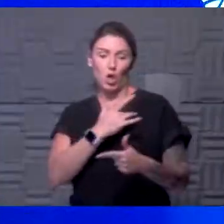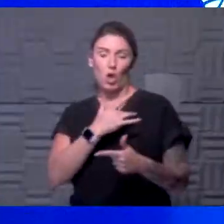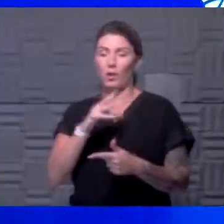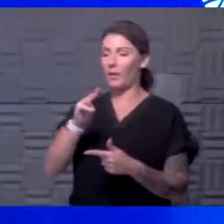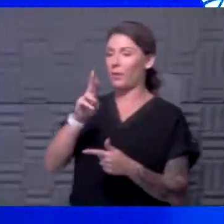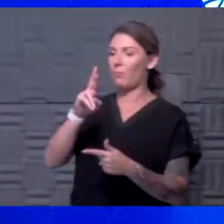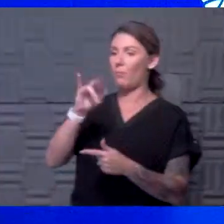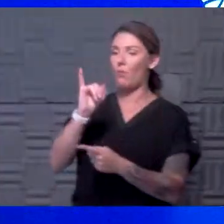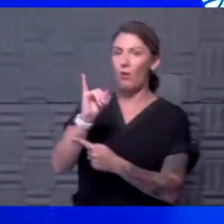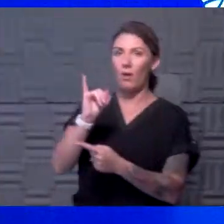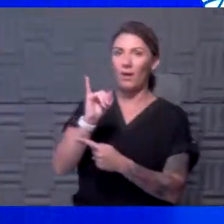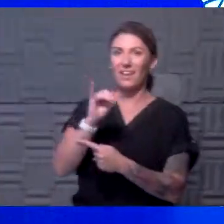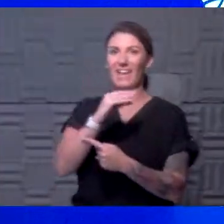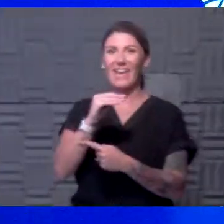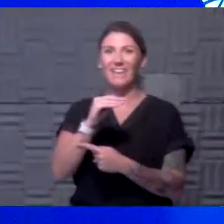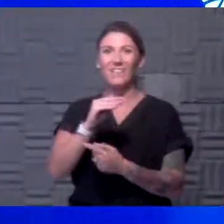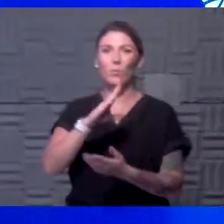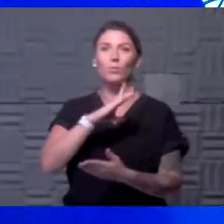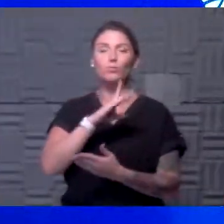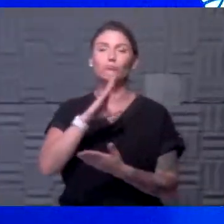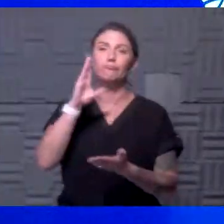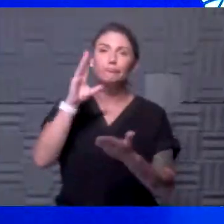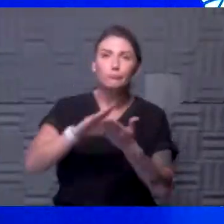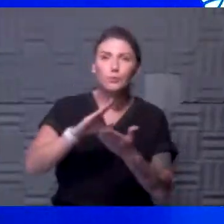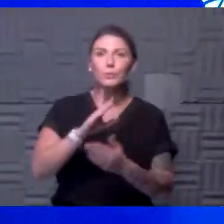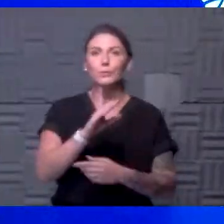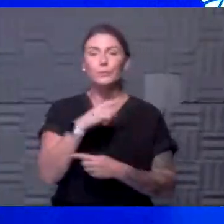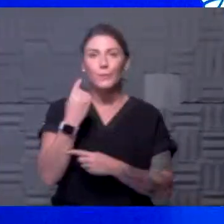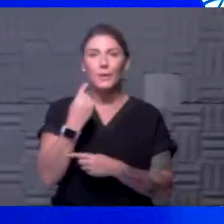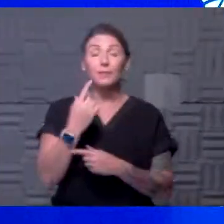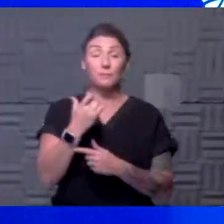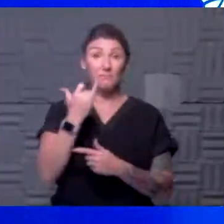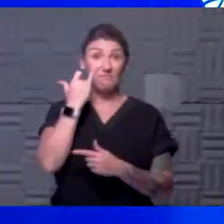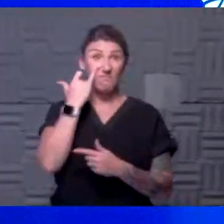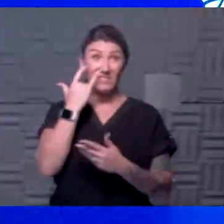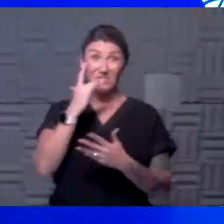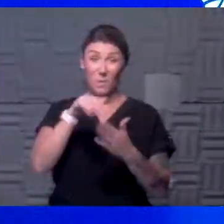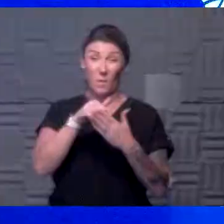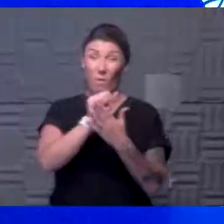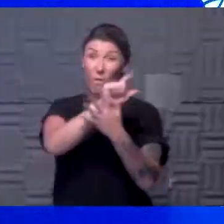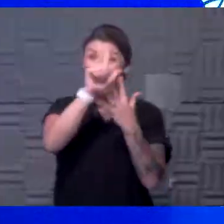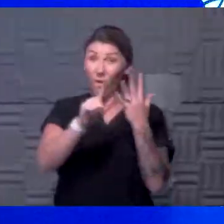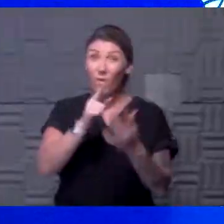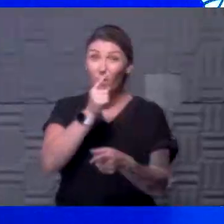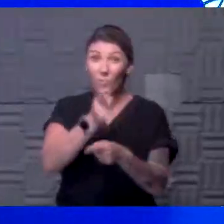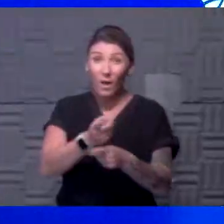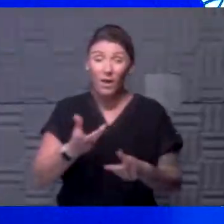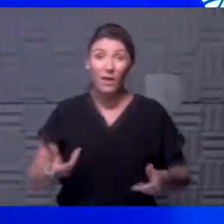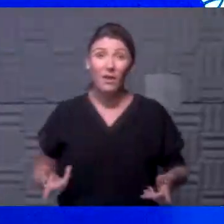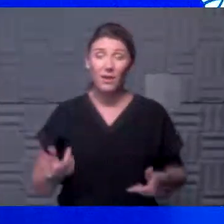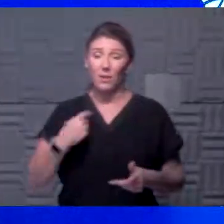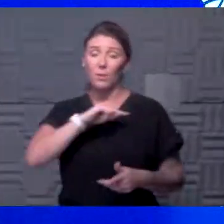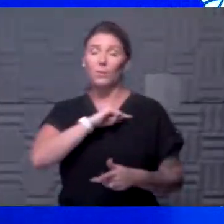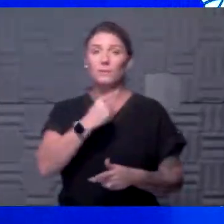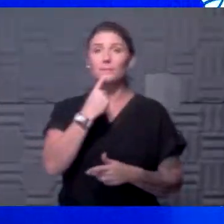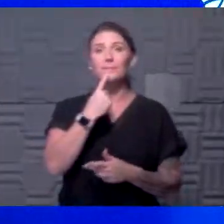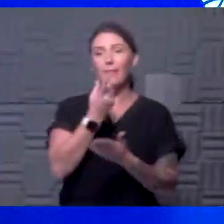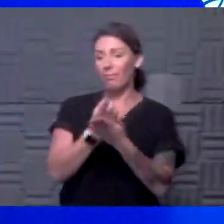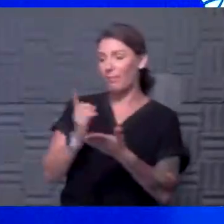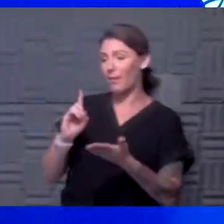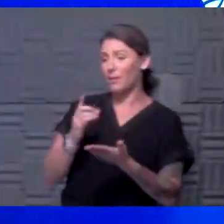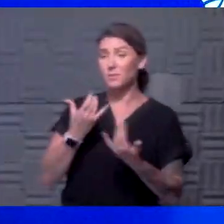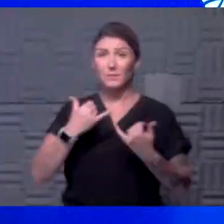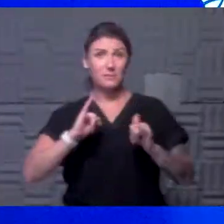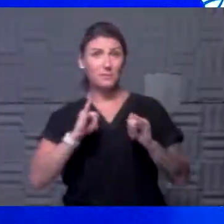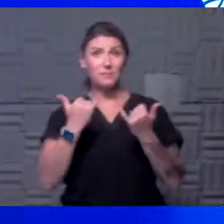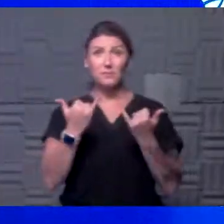identify the risk of myocarditis. Is that all the right thing to do? what we've said last week and what we would, I think, still